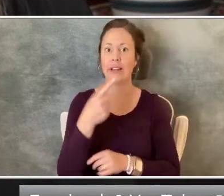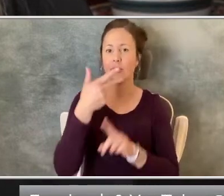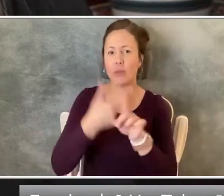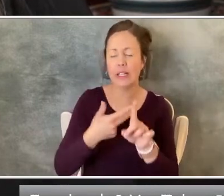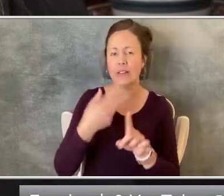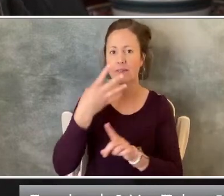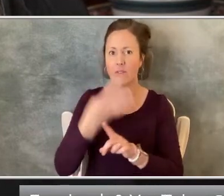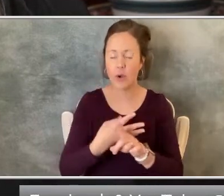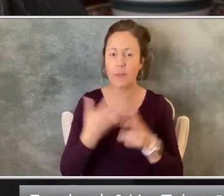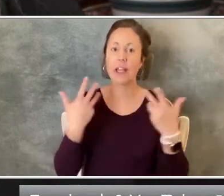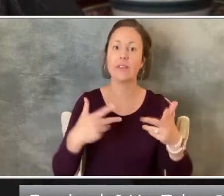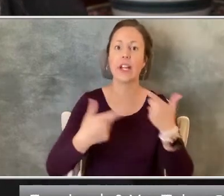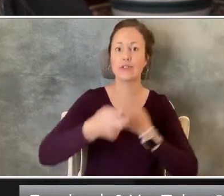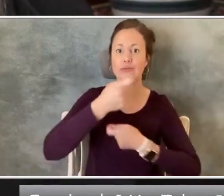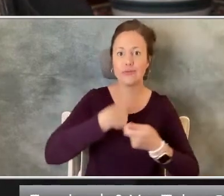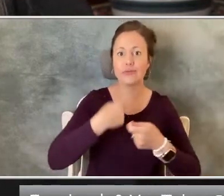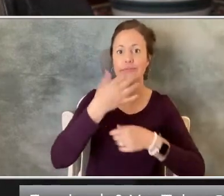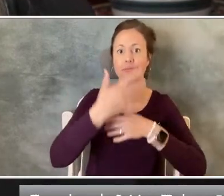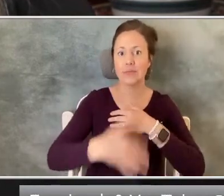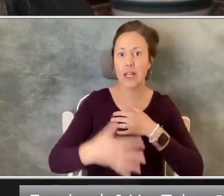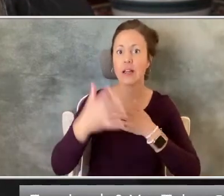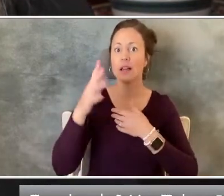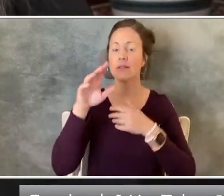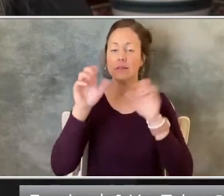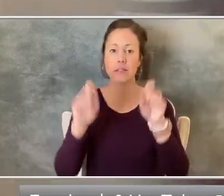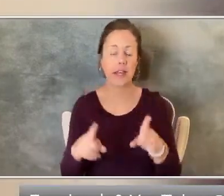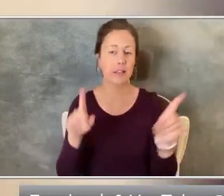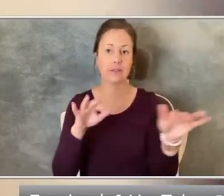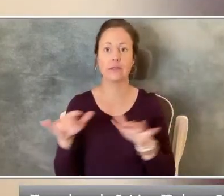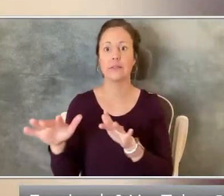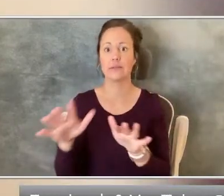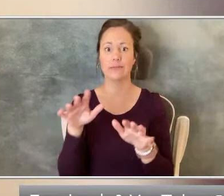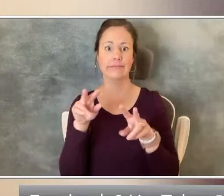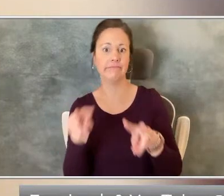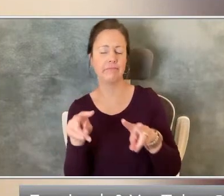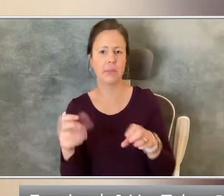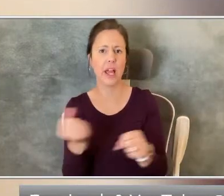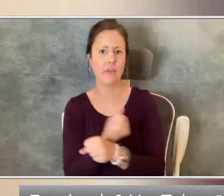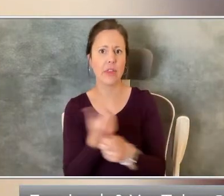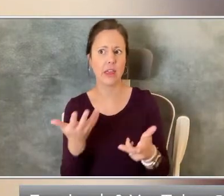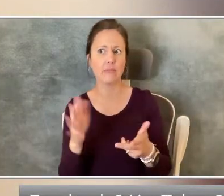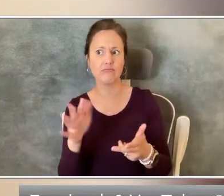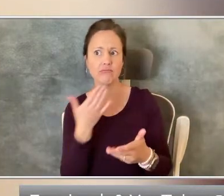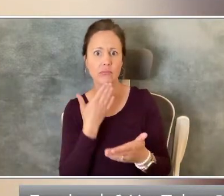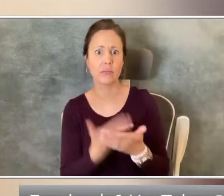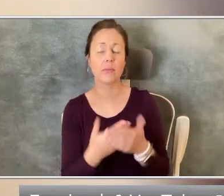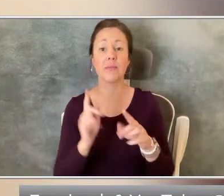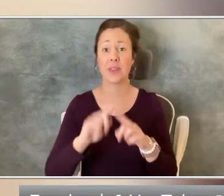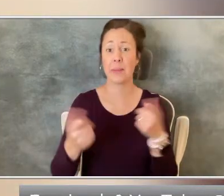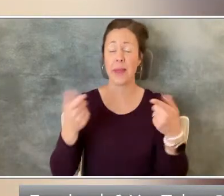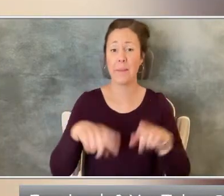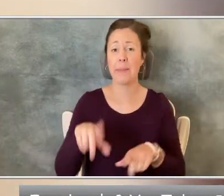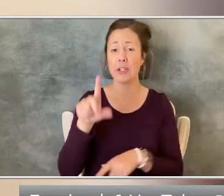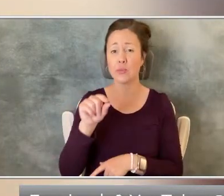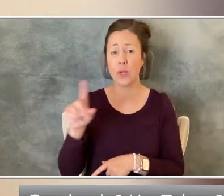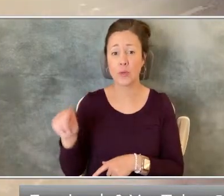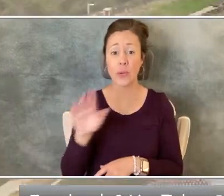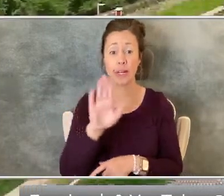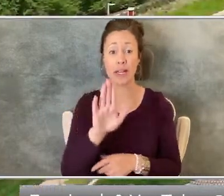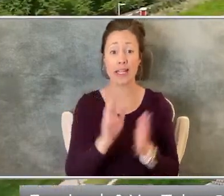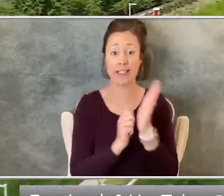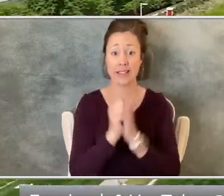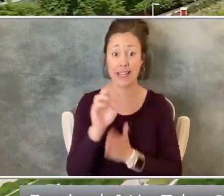blood tests and just kind of keep an eye on it, and everything was pretty good. But things took a turn in late 2020. His oncology doctors